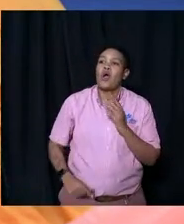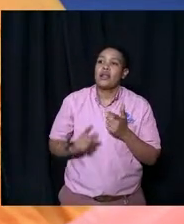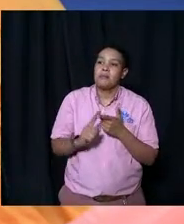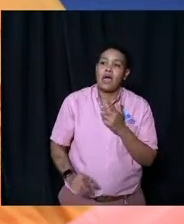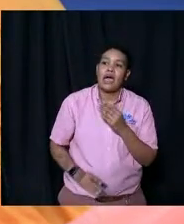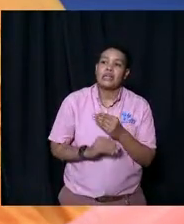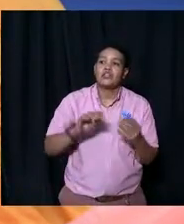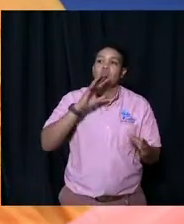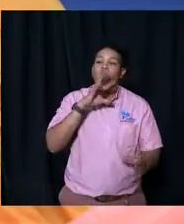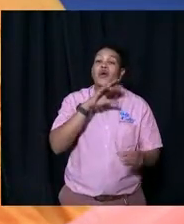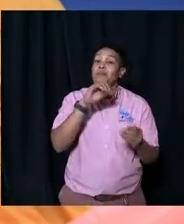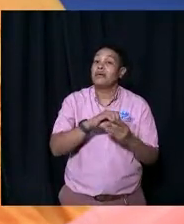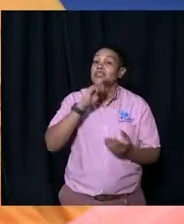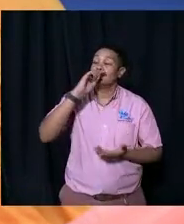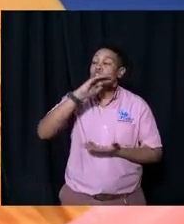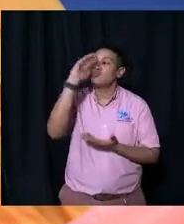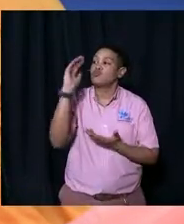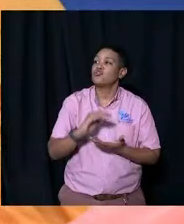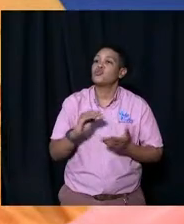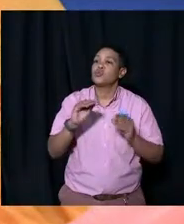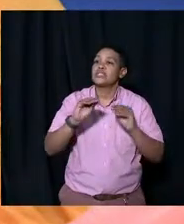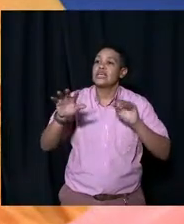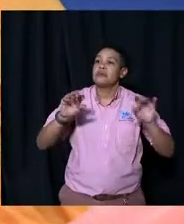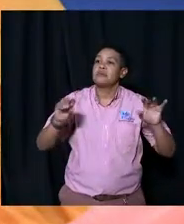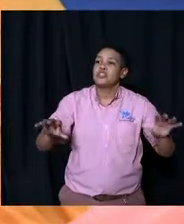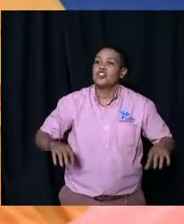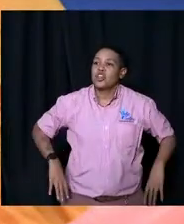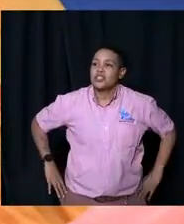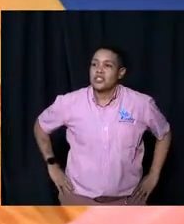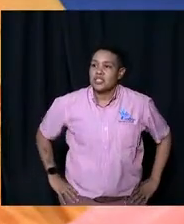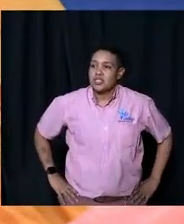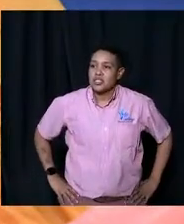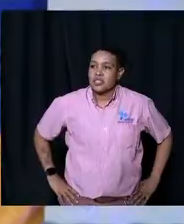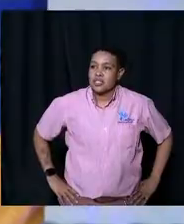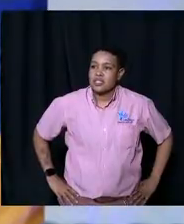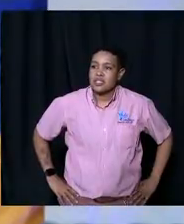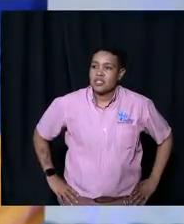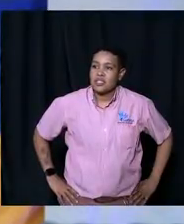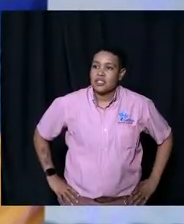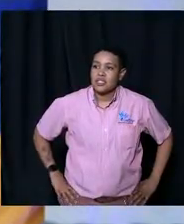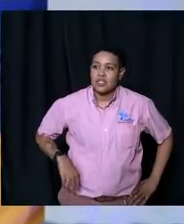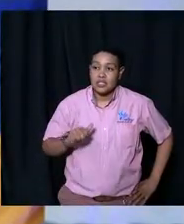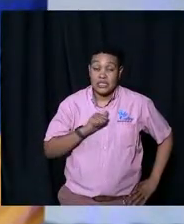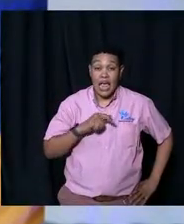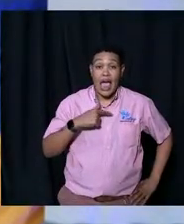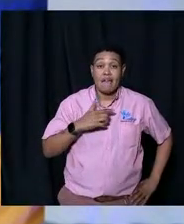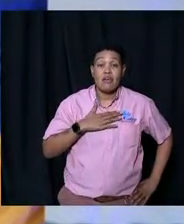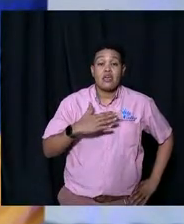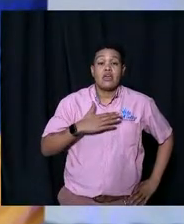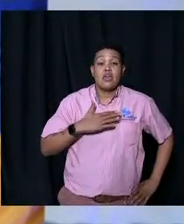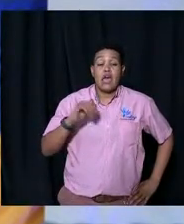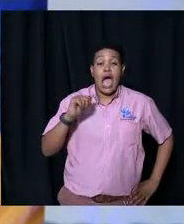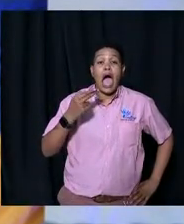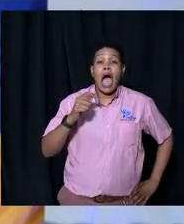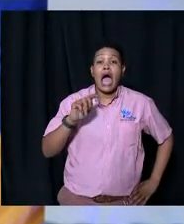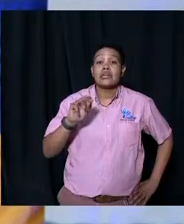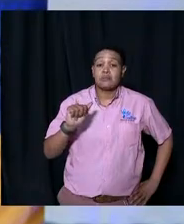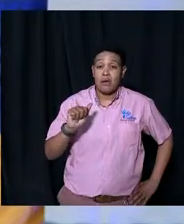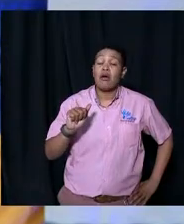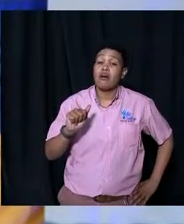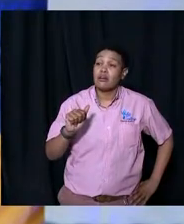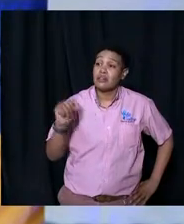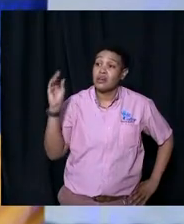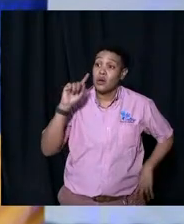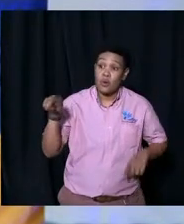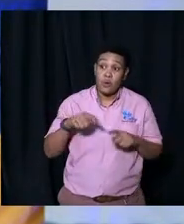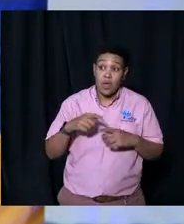to participate in reducing the emissions. Thank you. You know, this burning thing is very, I'm asthmatic. And when it takes off near me, because it does, I'm